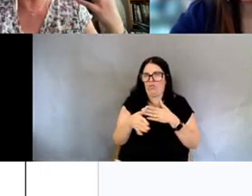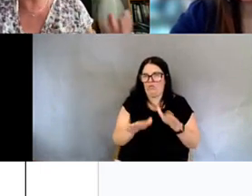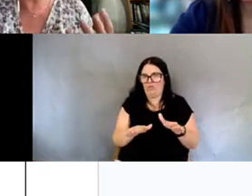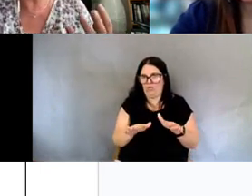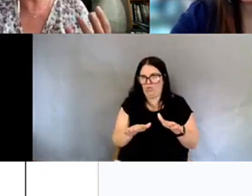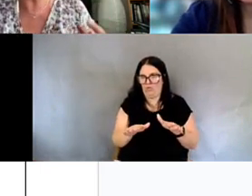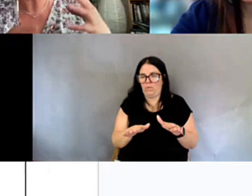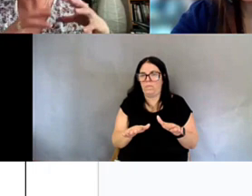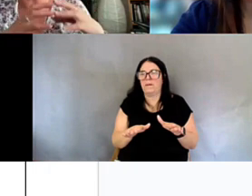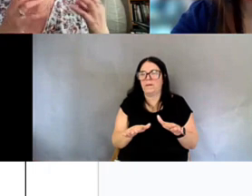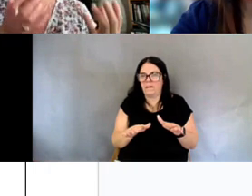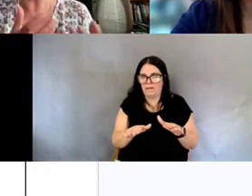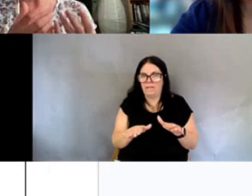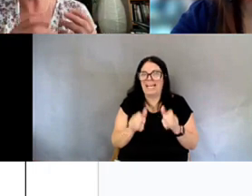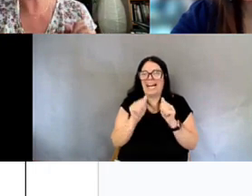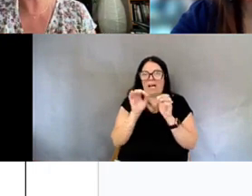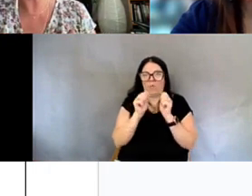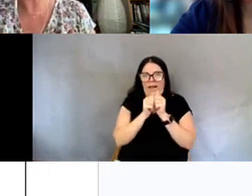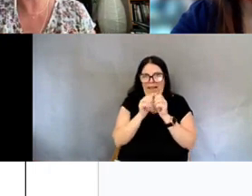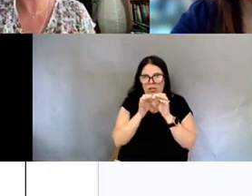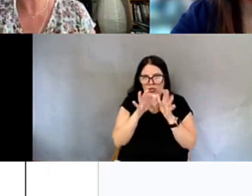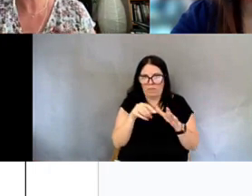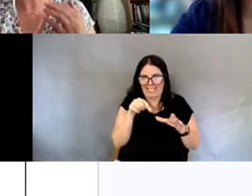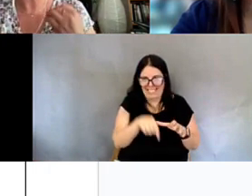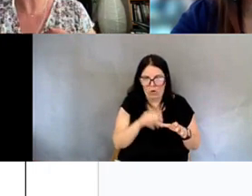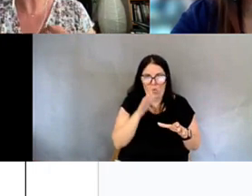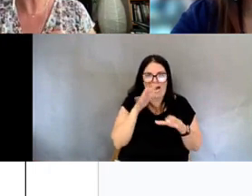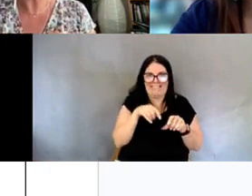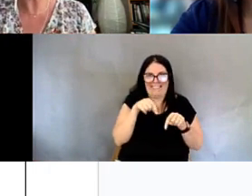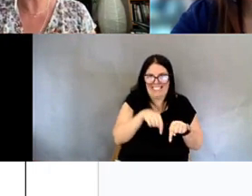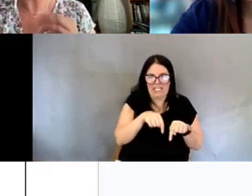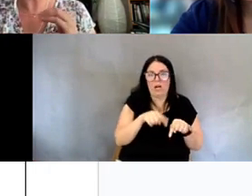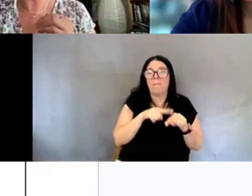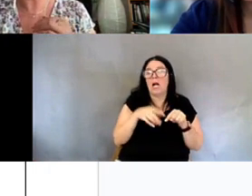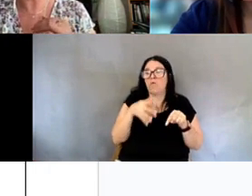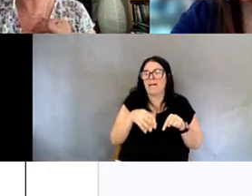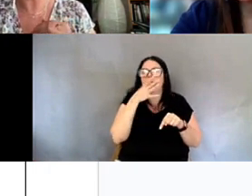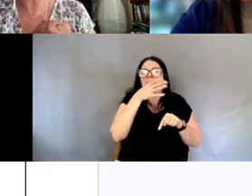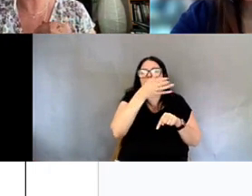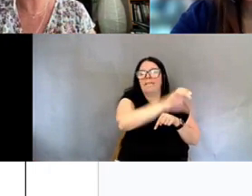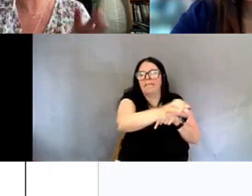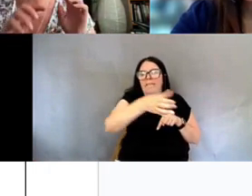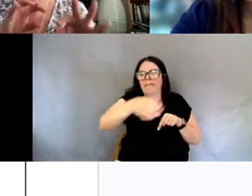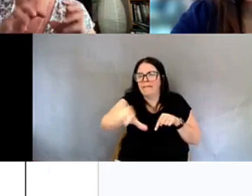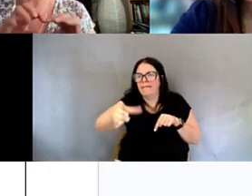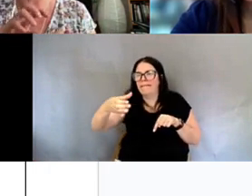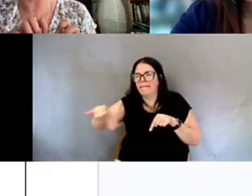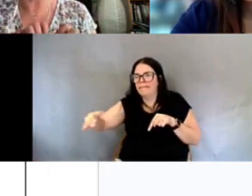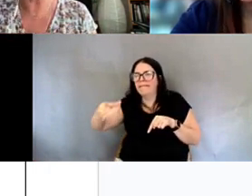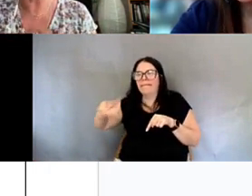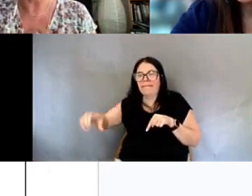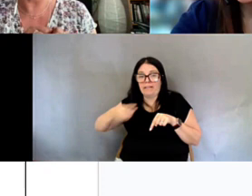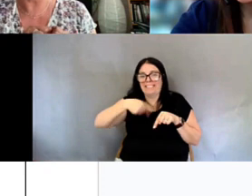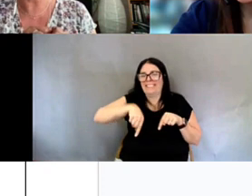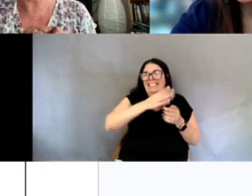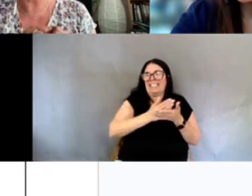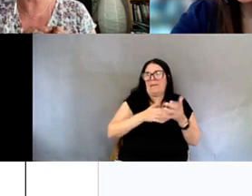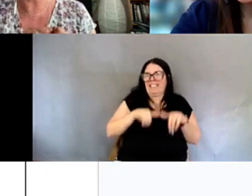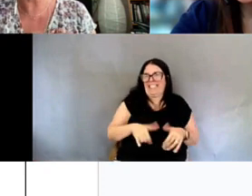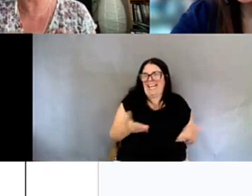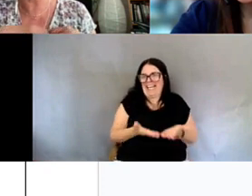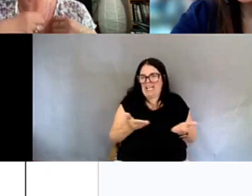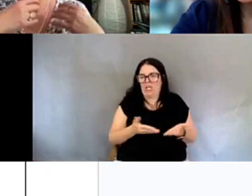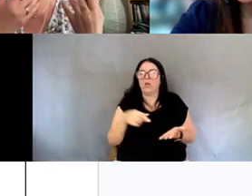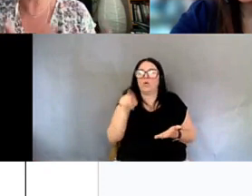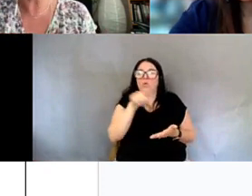with our interpreter. You're going to have that activity there. But in the table, you will see you have sections where you can write your notes and